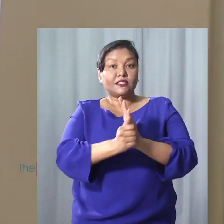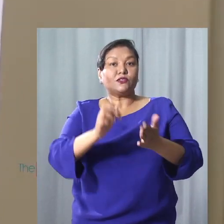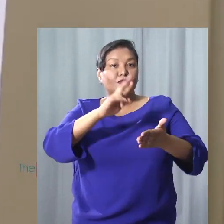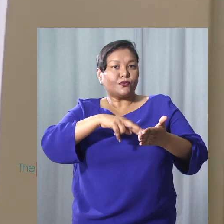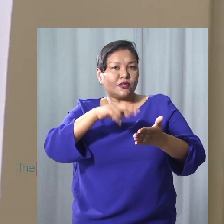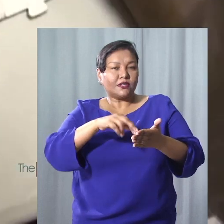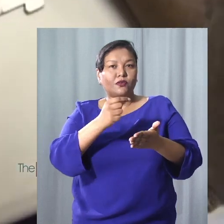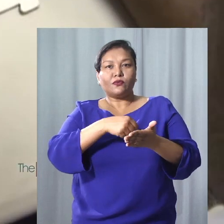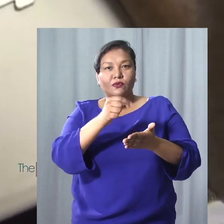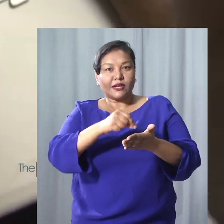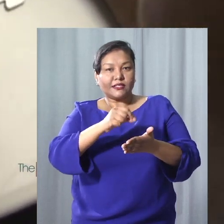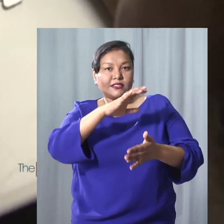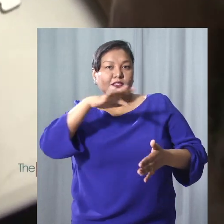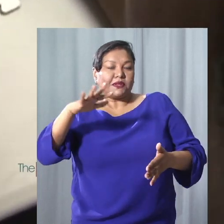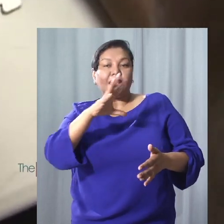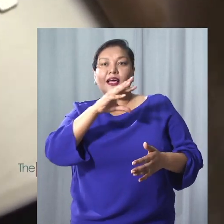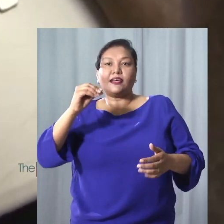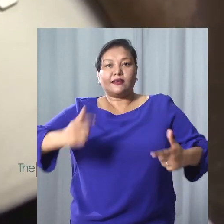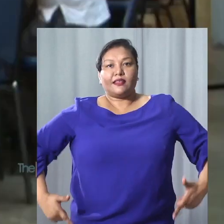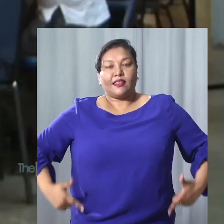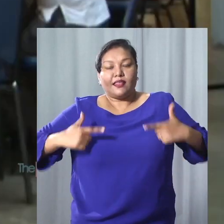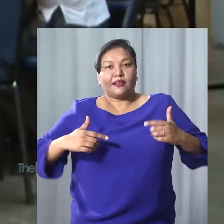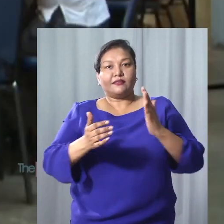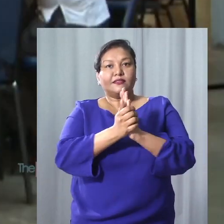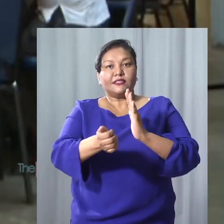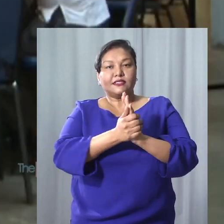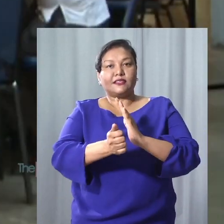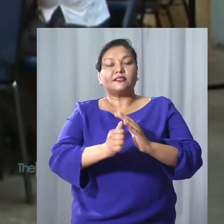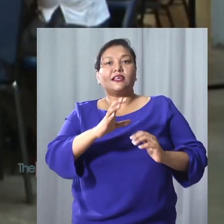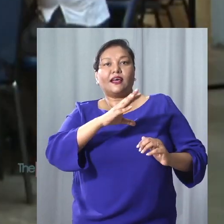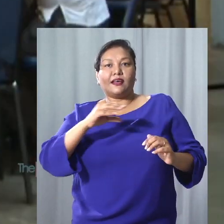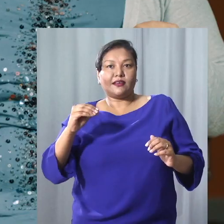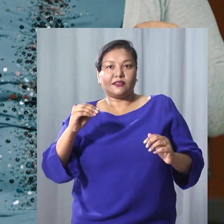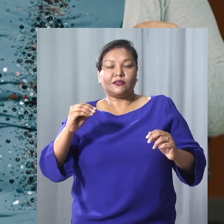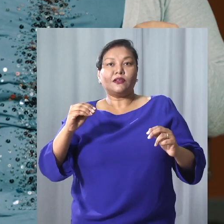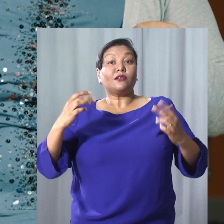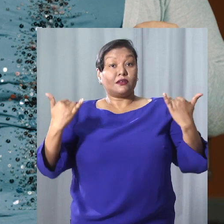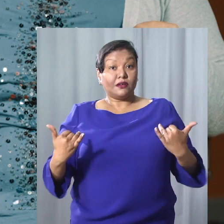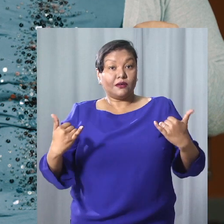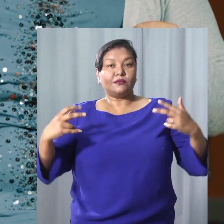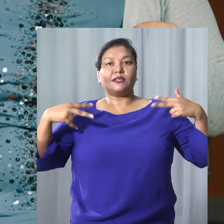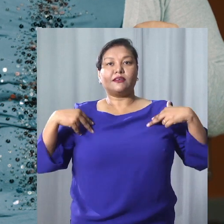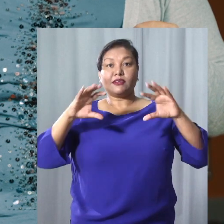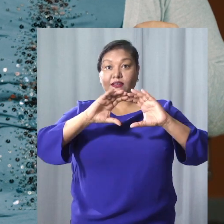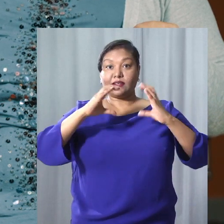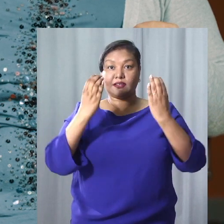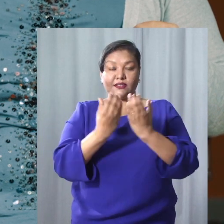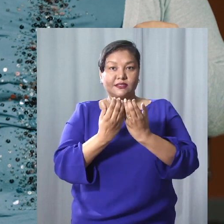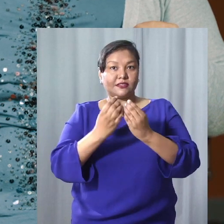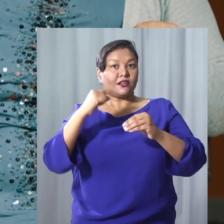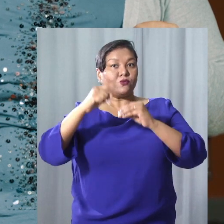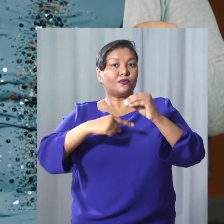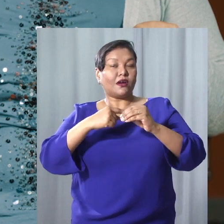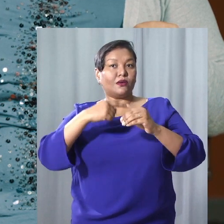skills. We teach them life skills. And presently, we have